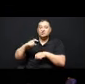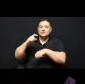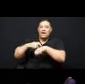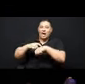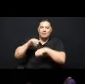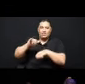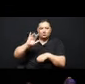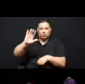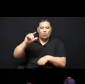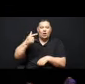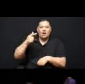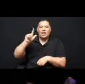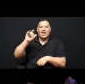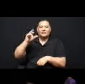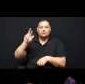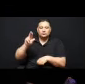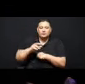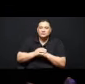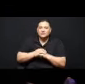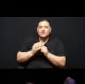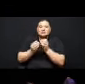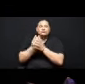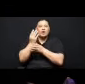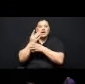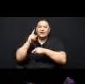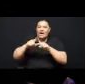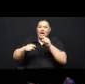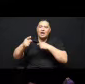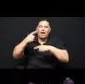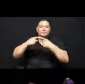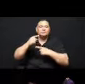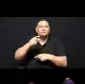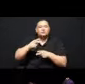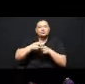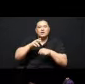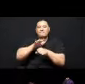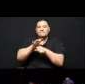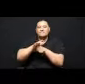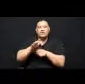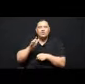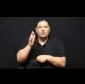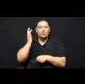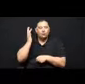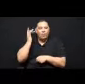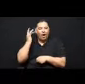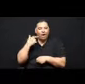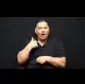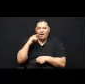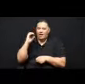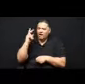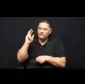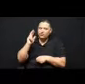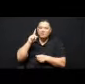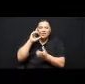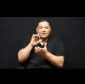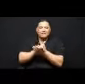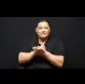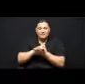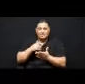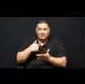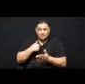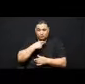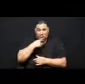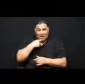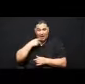Spring can't come soon enough. Why did I ever believe, dry as I am, that I would end as